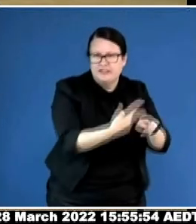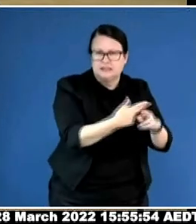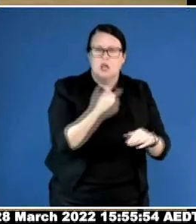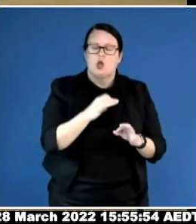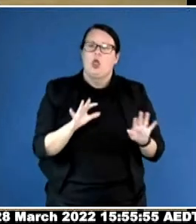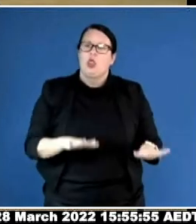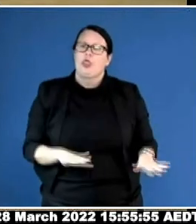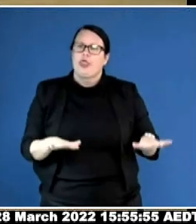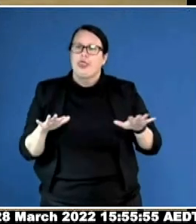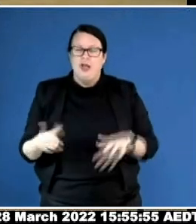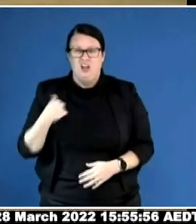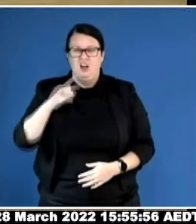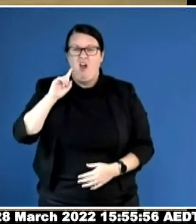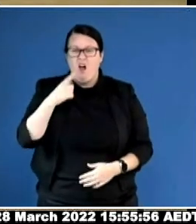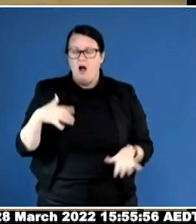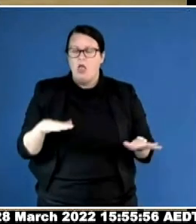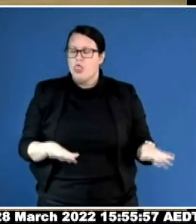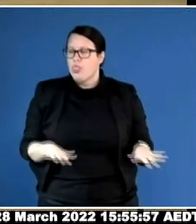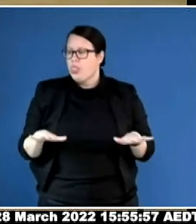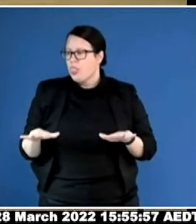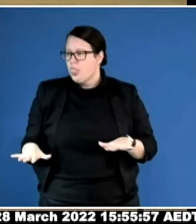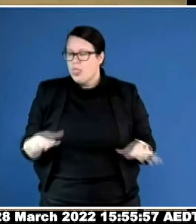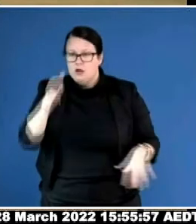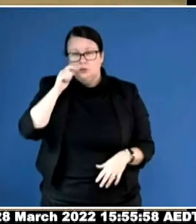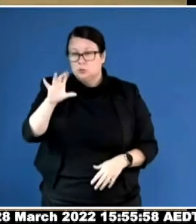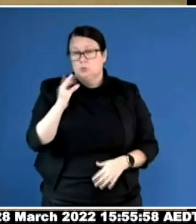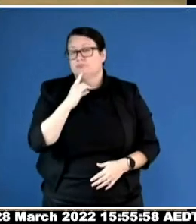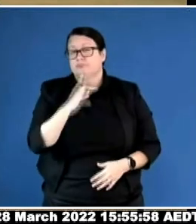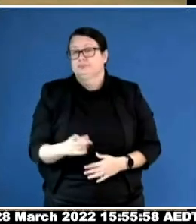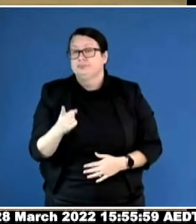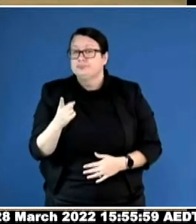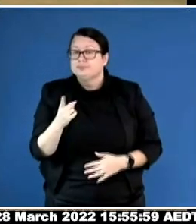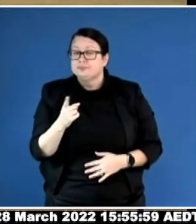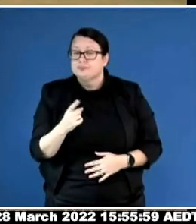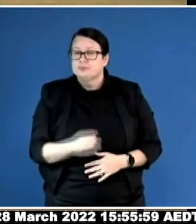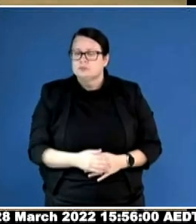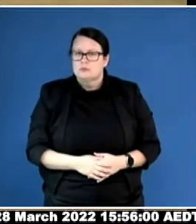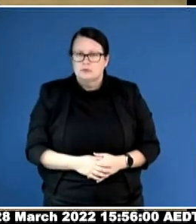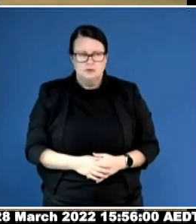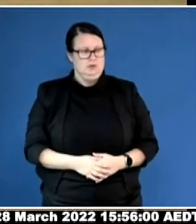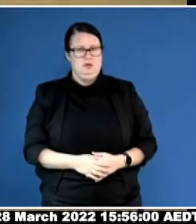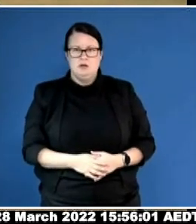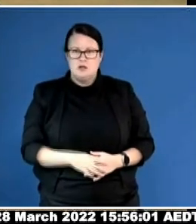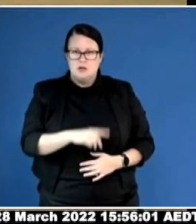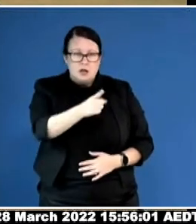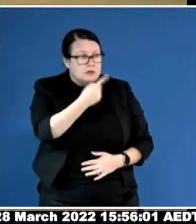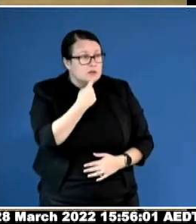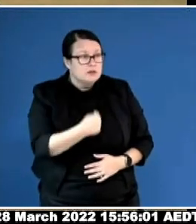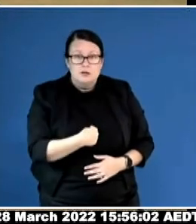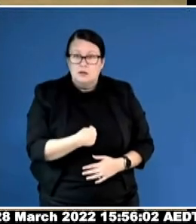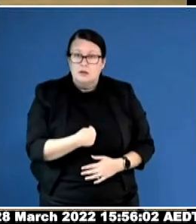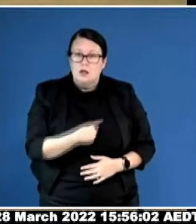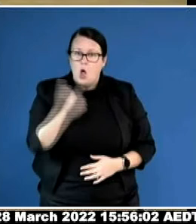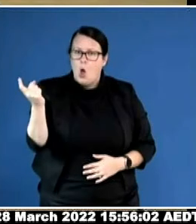for support. So I go slowly because I know you don't like it. This was a trigger for me because this worker would only